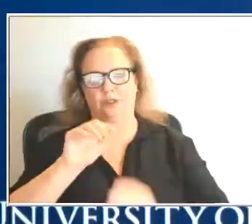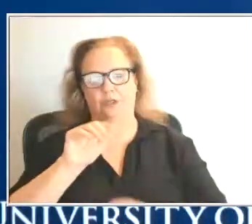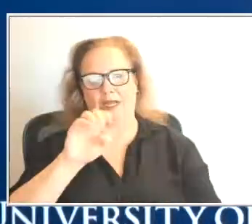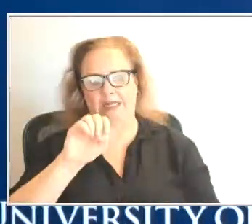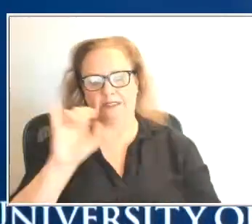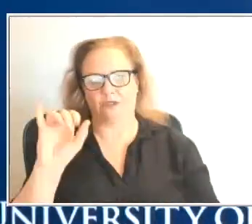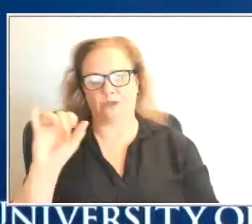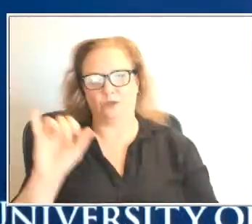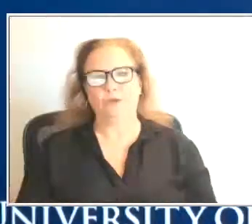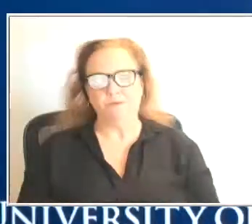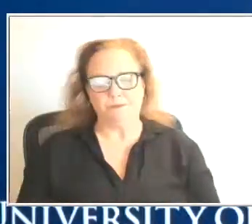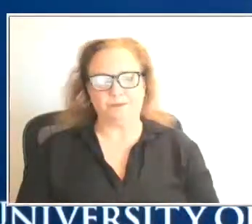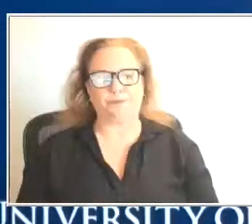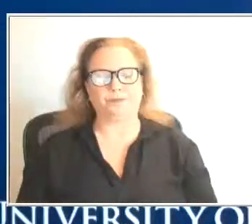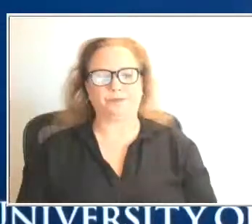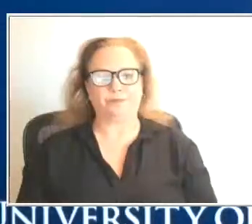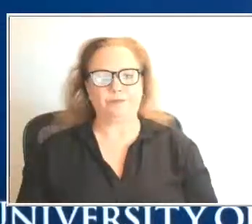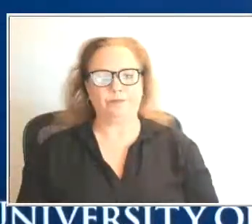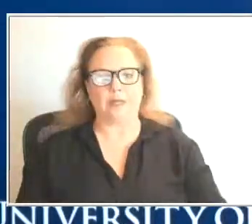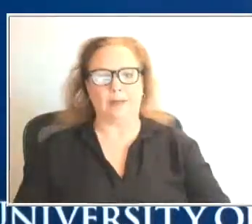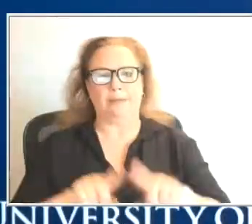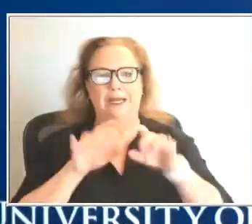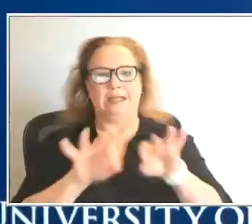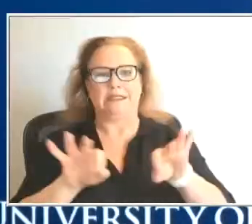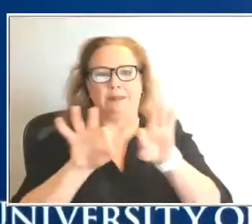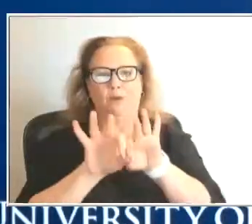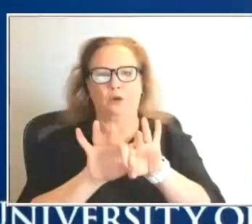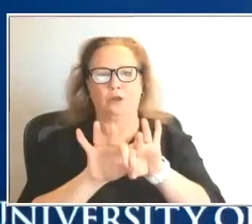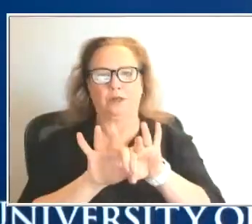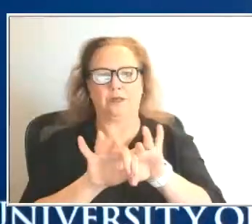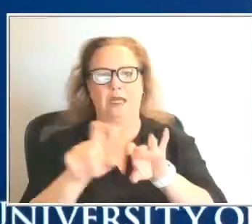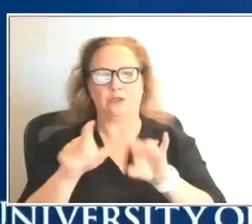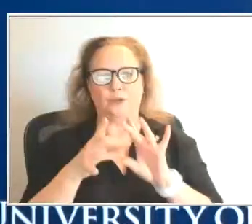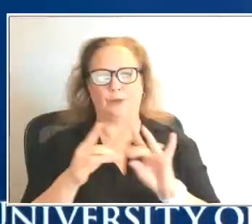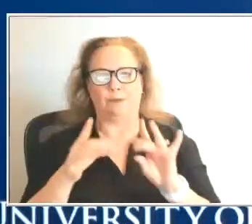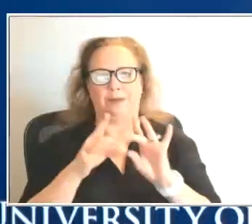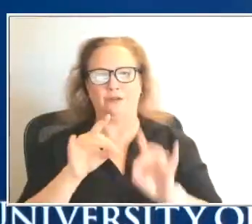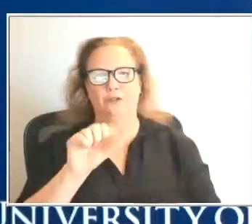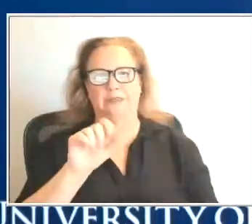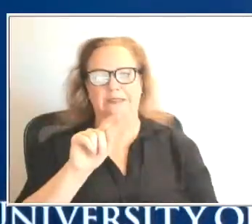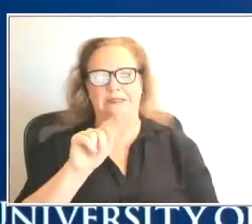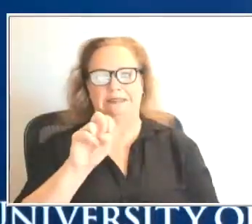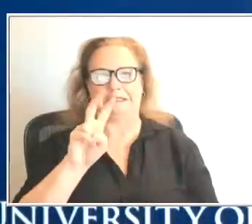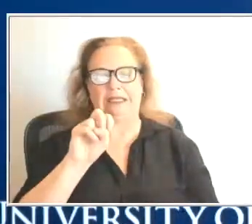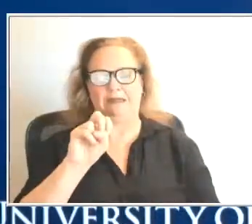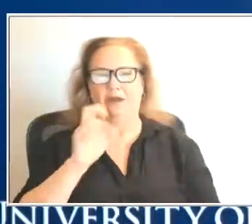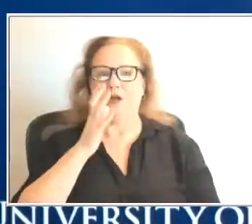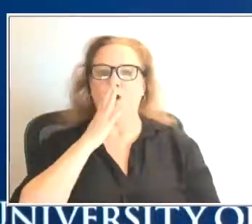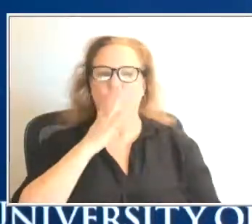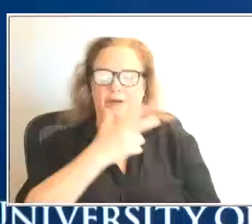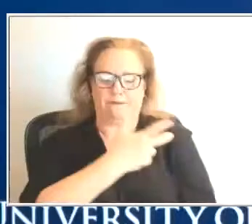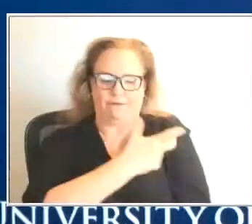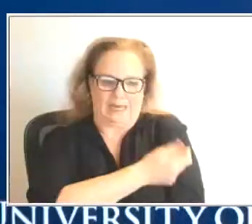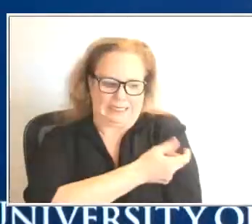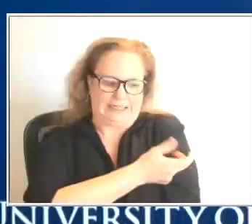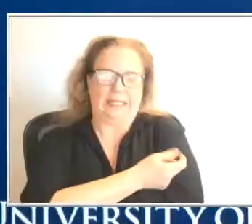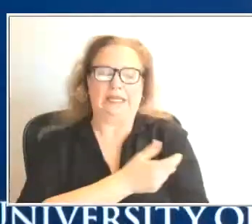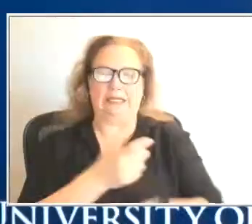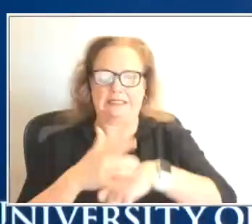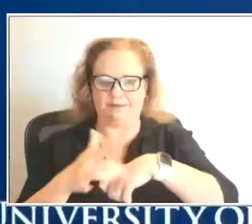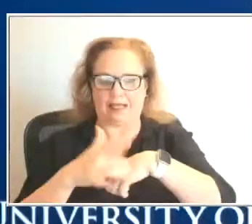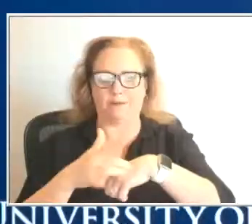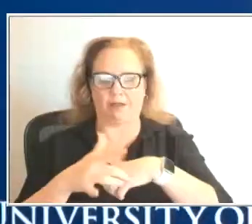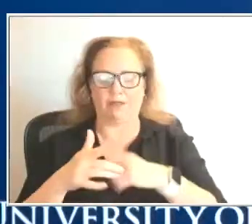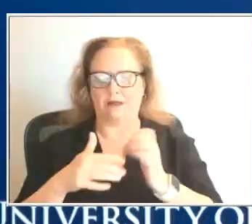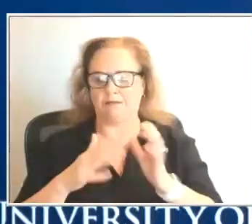well. But I think it is important, just as you mentioned, Steve, that there is a good vaccine that is available that does